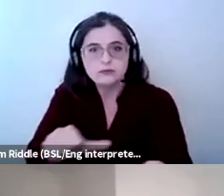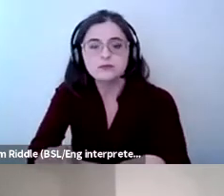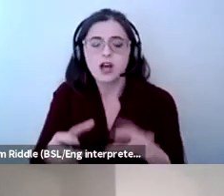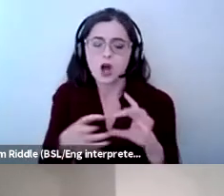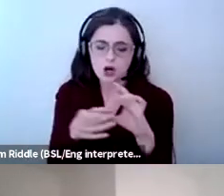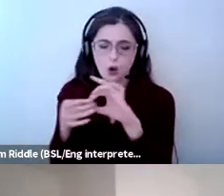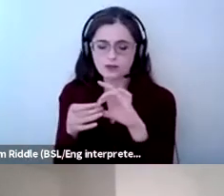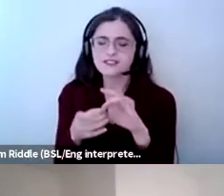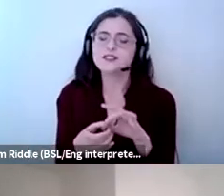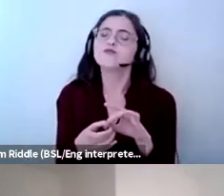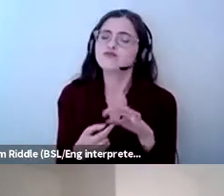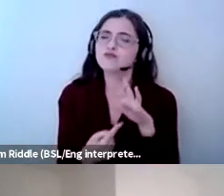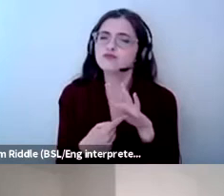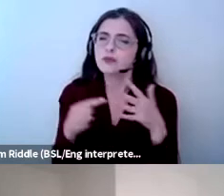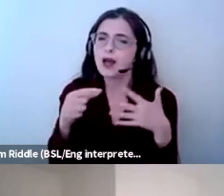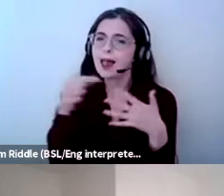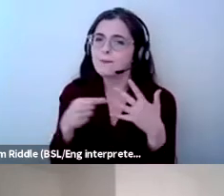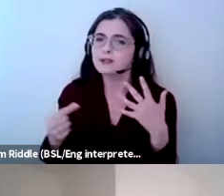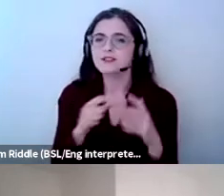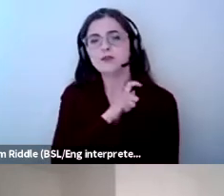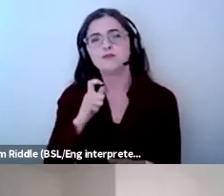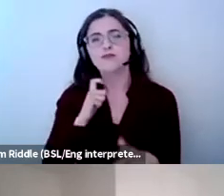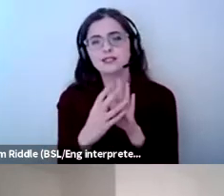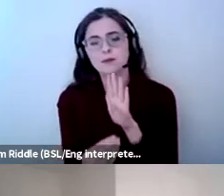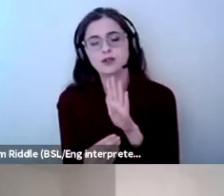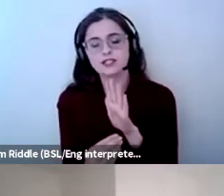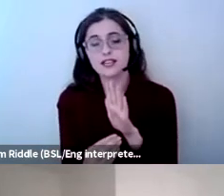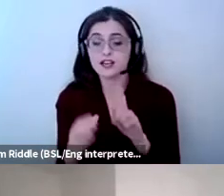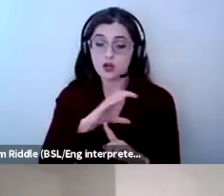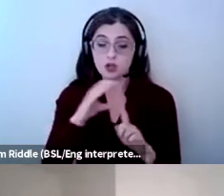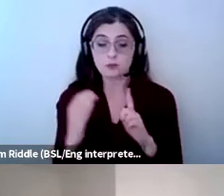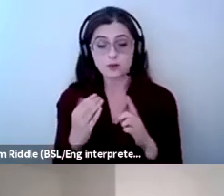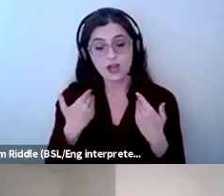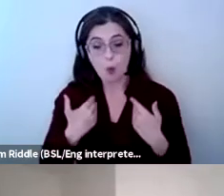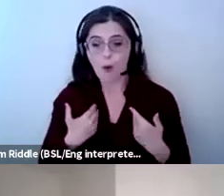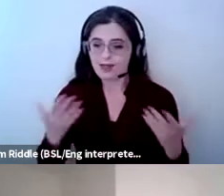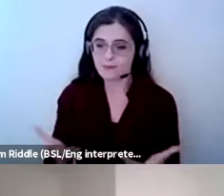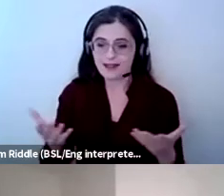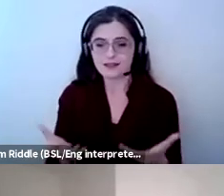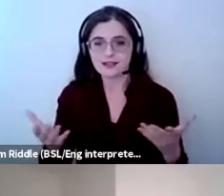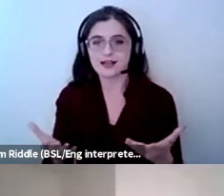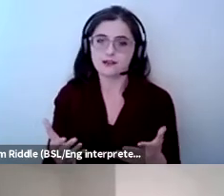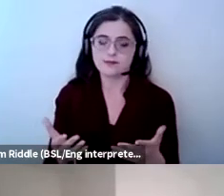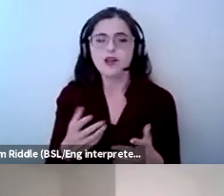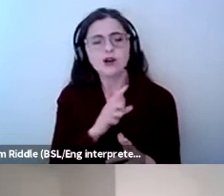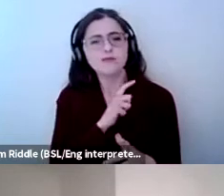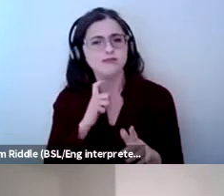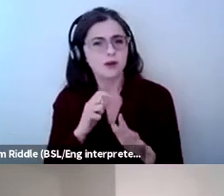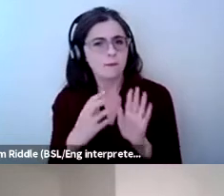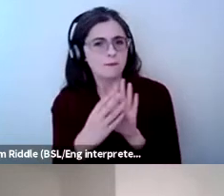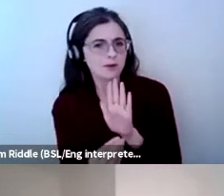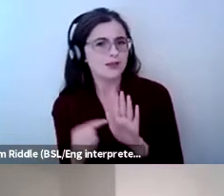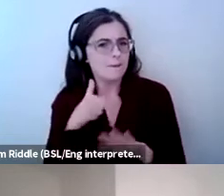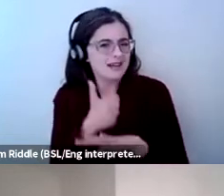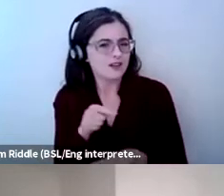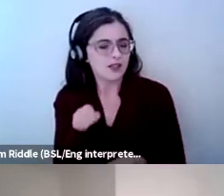Cooperatives are a key element of the Preston model and of community wealth building on which the Preston model is based. Cooperatives are